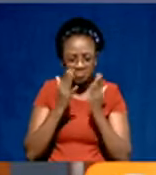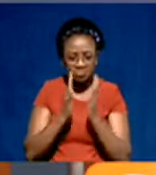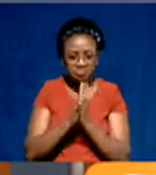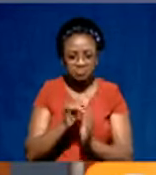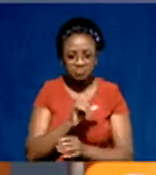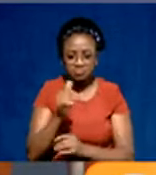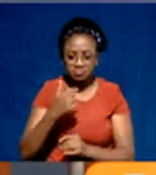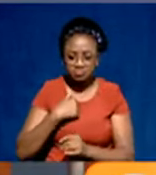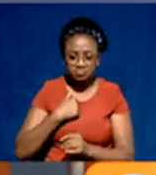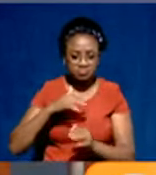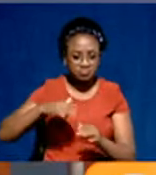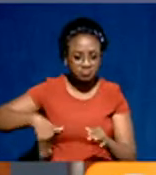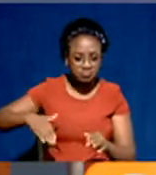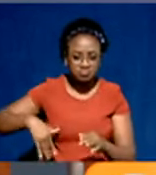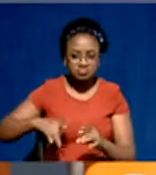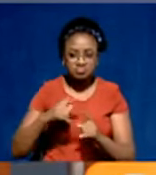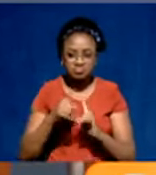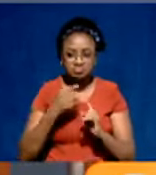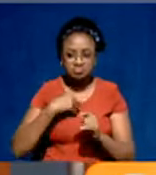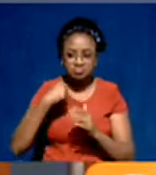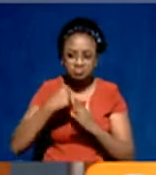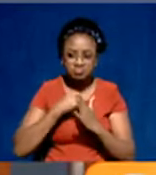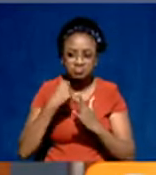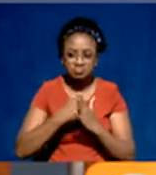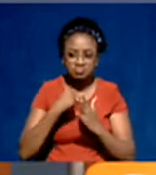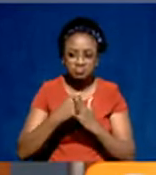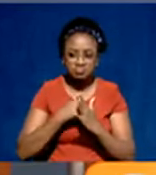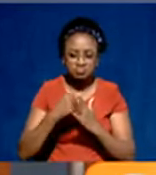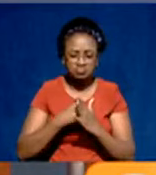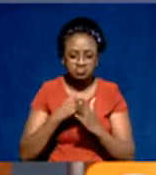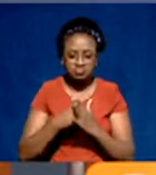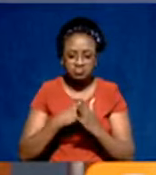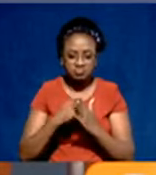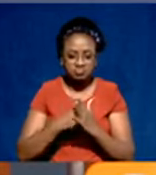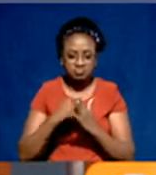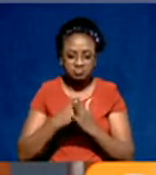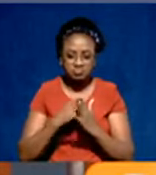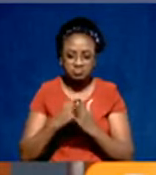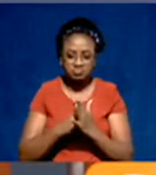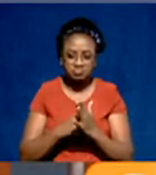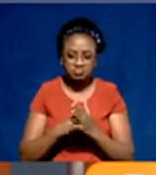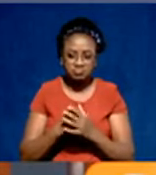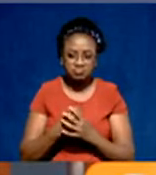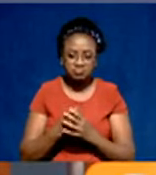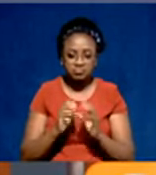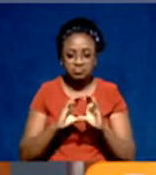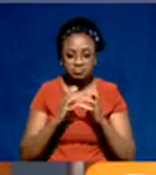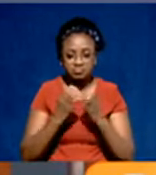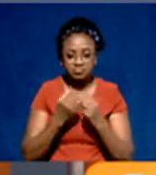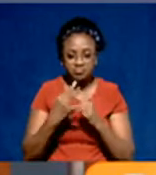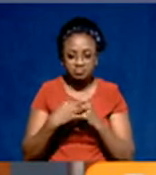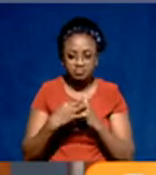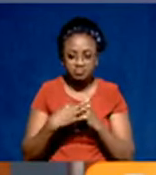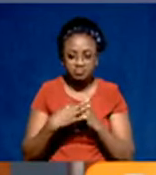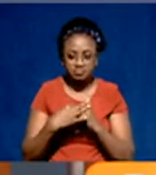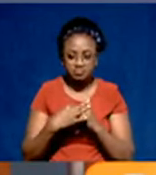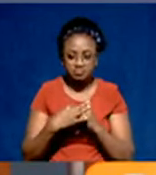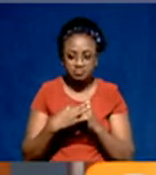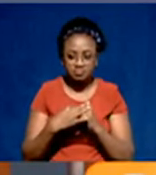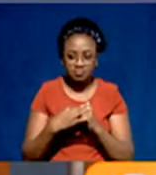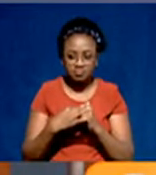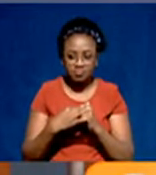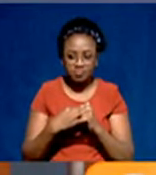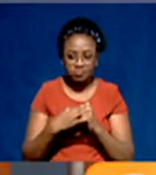really behind. I started somewhere lowly when I was in class 8. I know I didn't start at the top